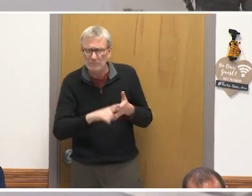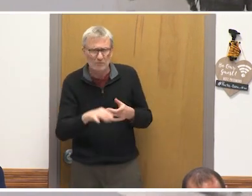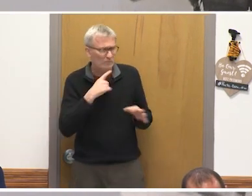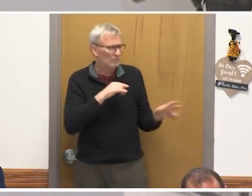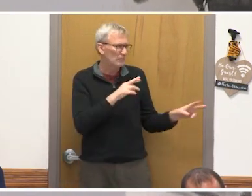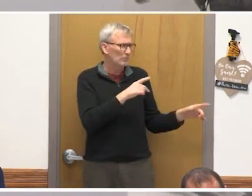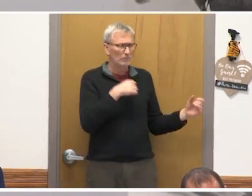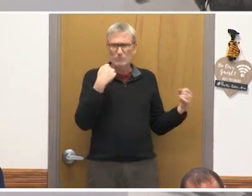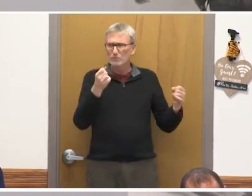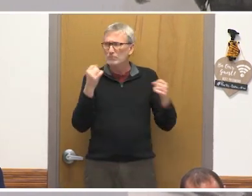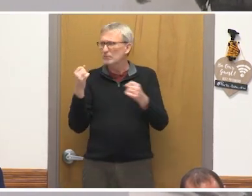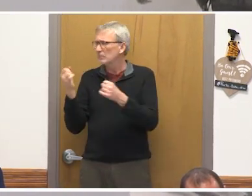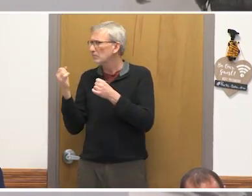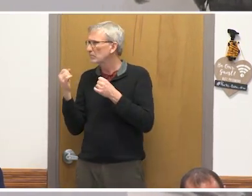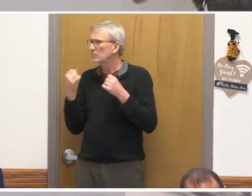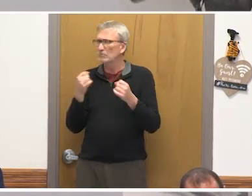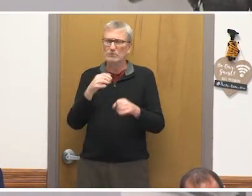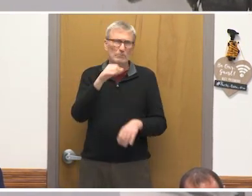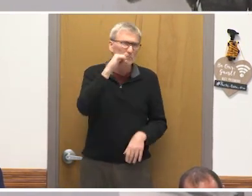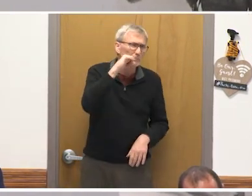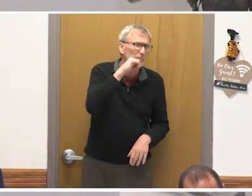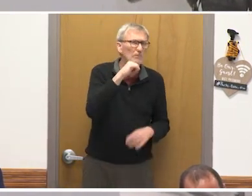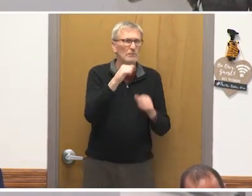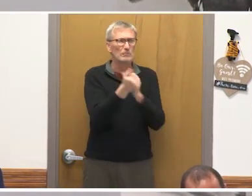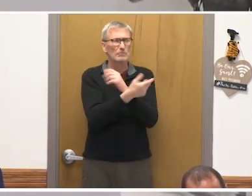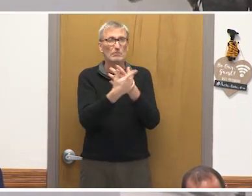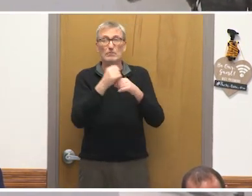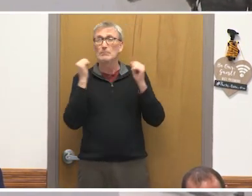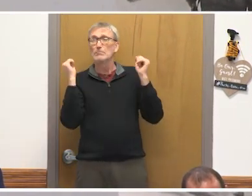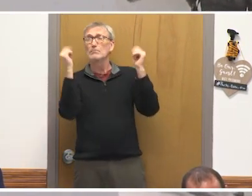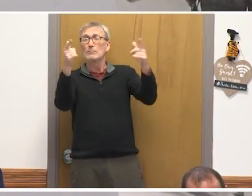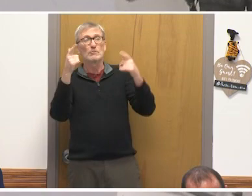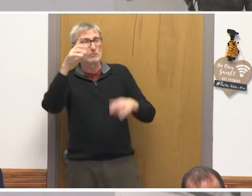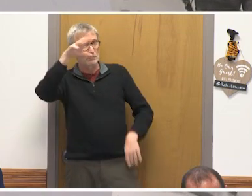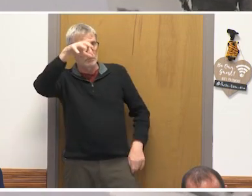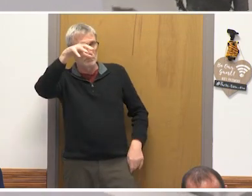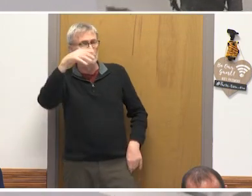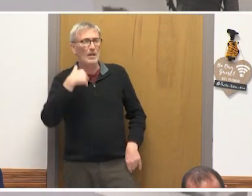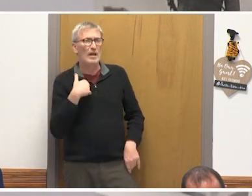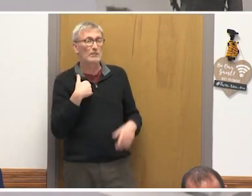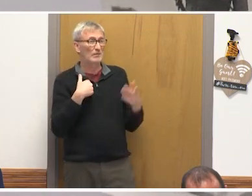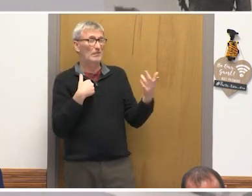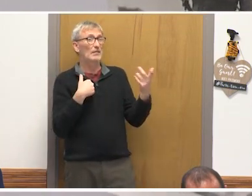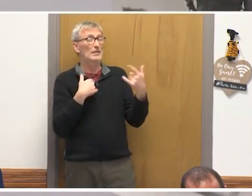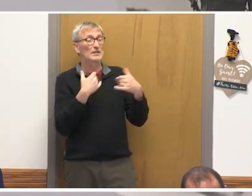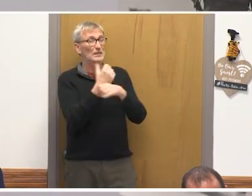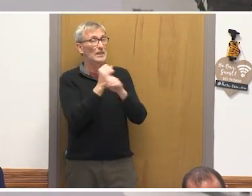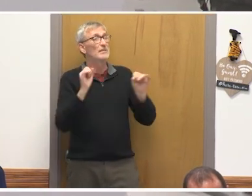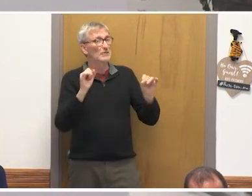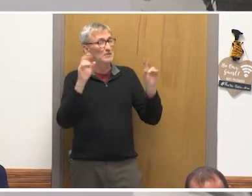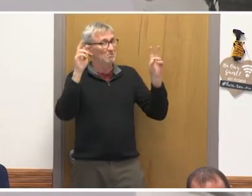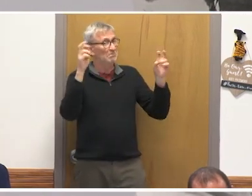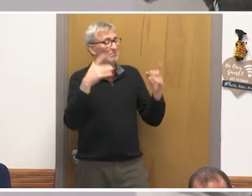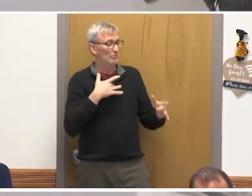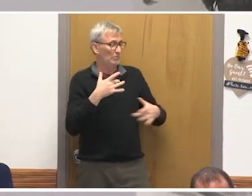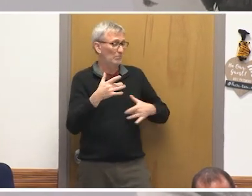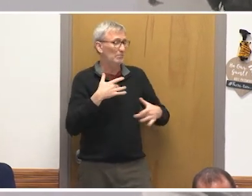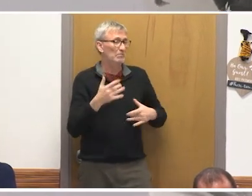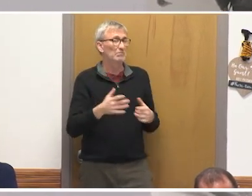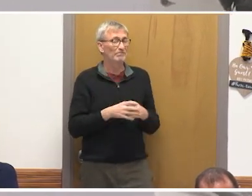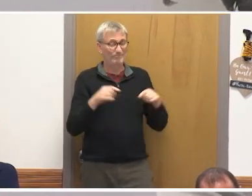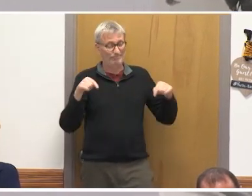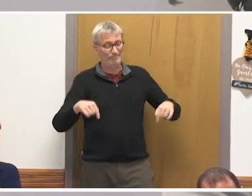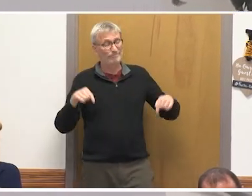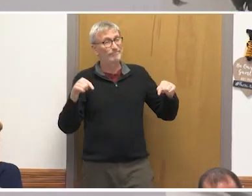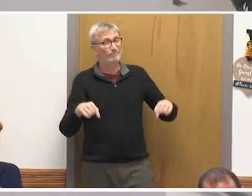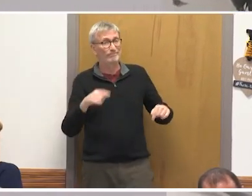from building to building, bars and everything. They all have cameras. It's a safety issue specific to this